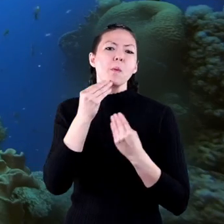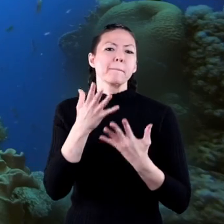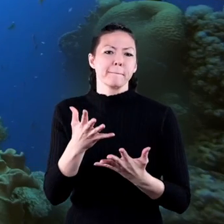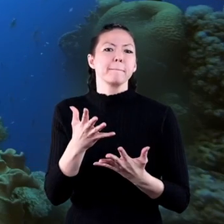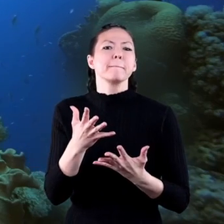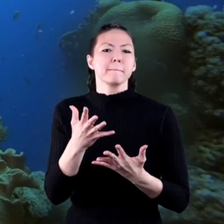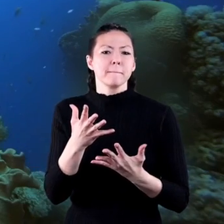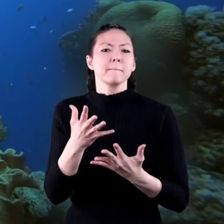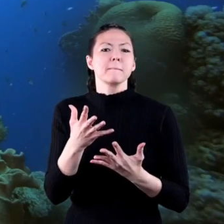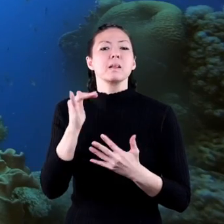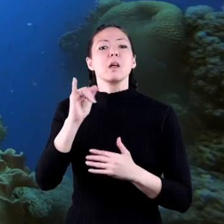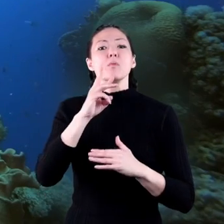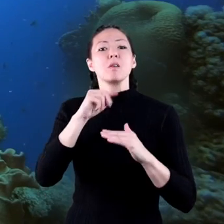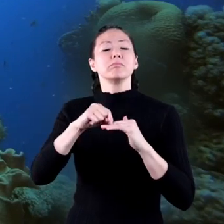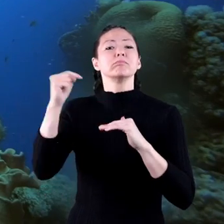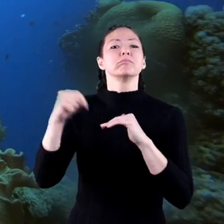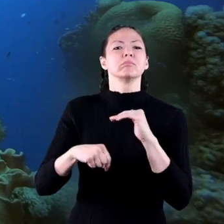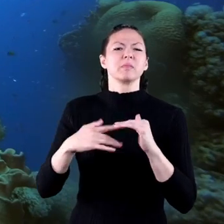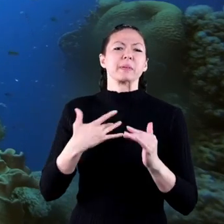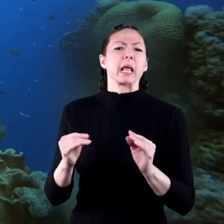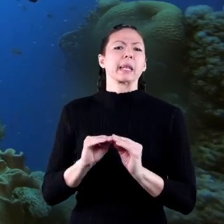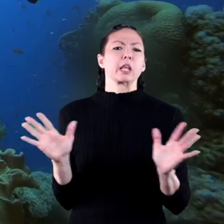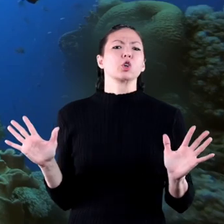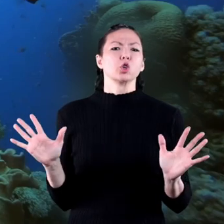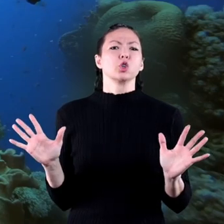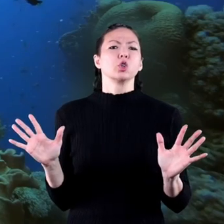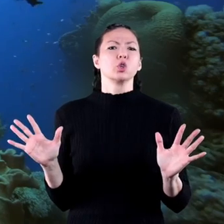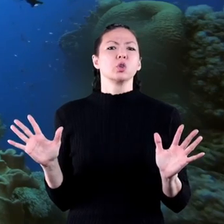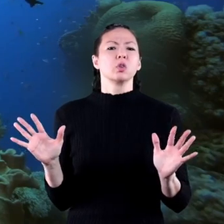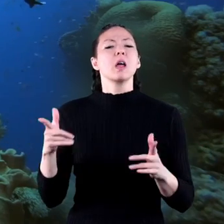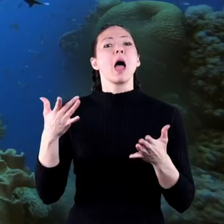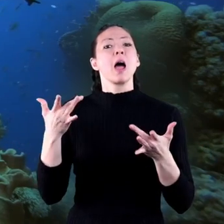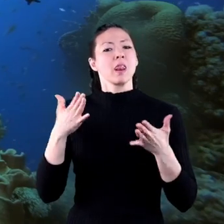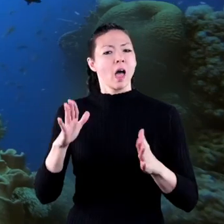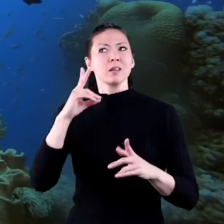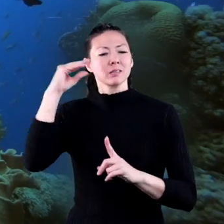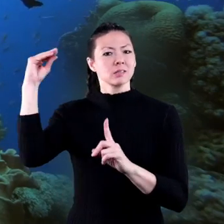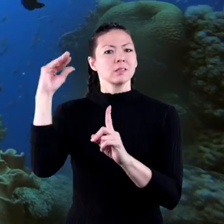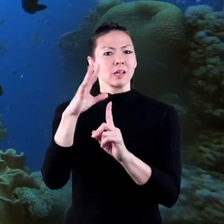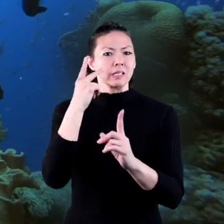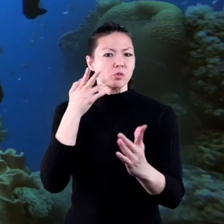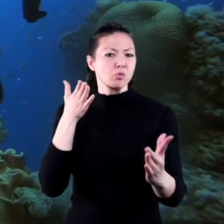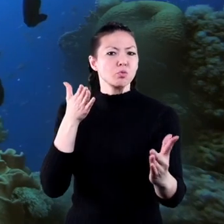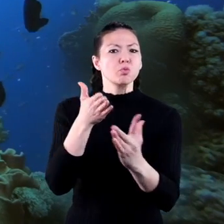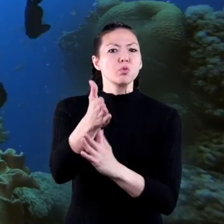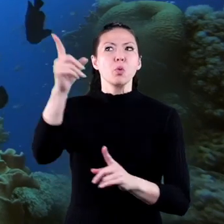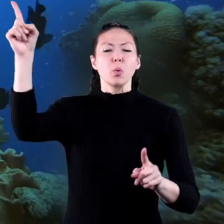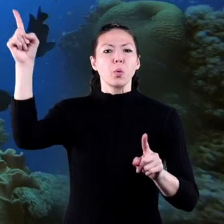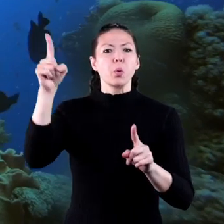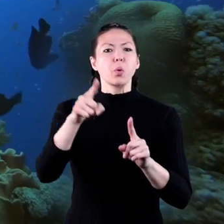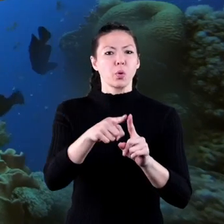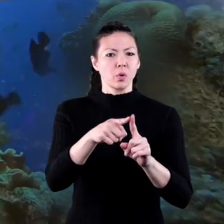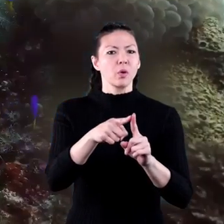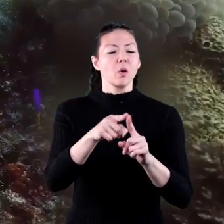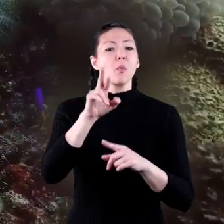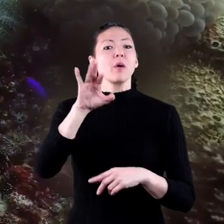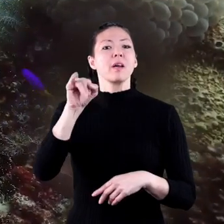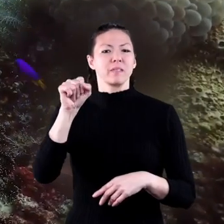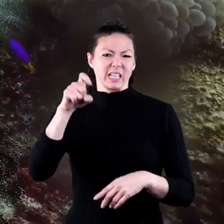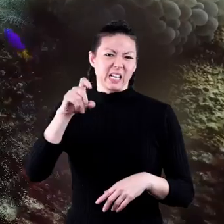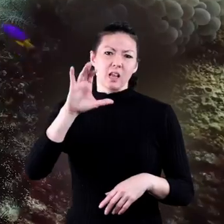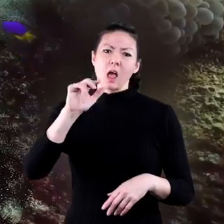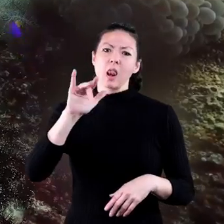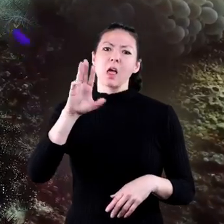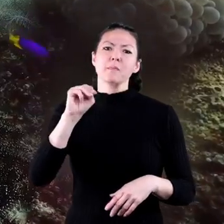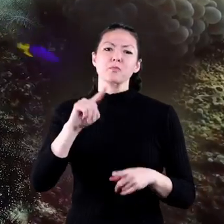warmer. The water at these depths is usually clear, which allows the sunlight to move through it better. The reefs